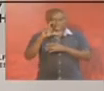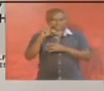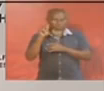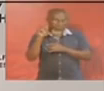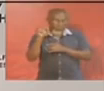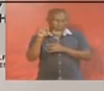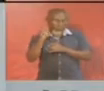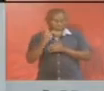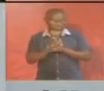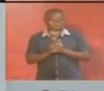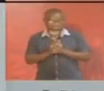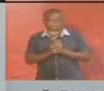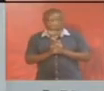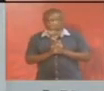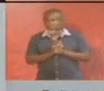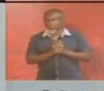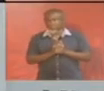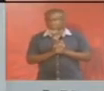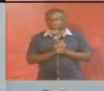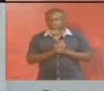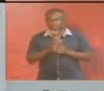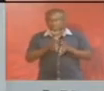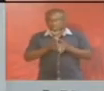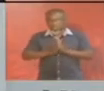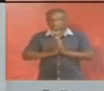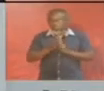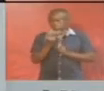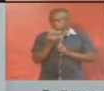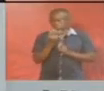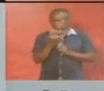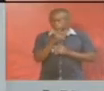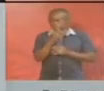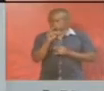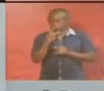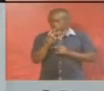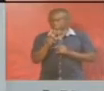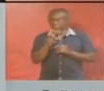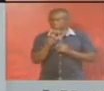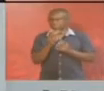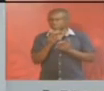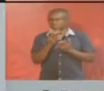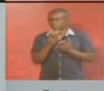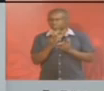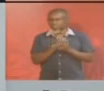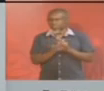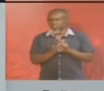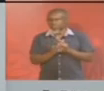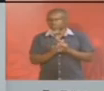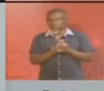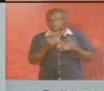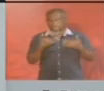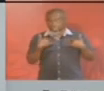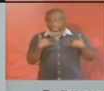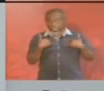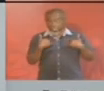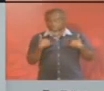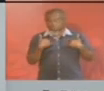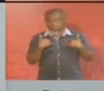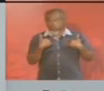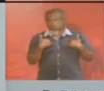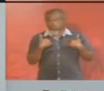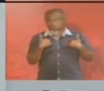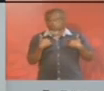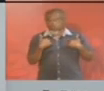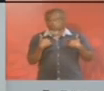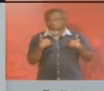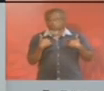Right. So I think you're asking, 2 questions about the clinical guidelines. So we have based our clinical guidelines in Trinidad and Tobago loosely on